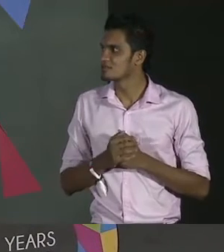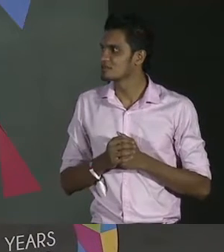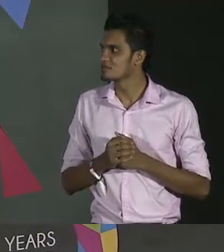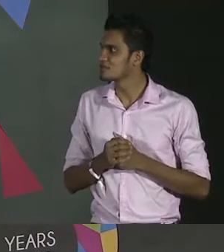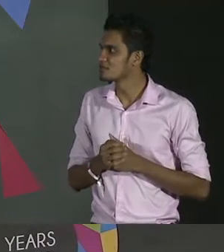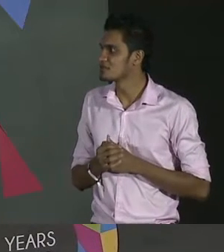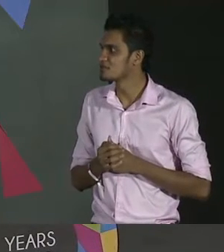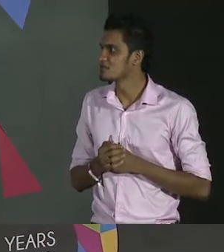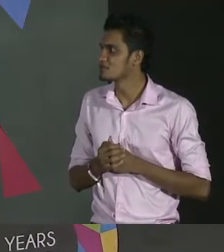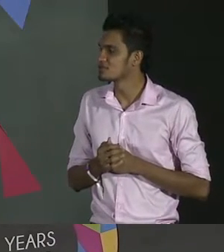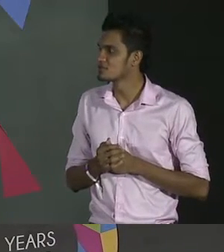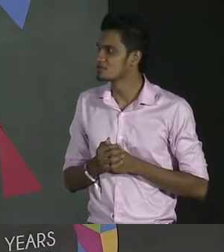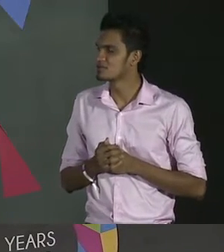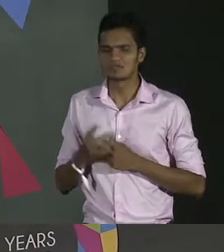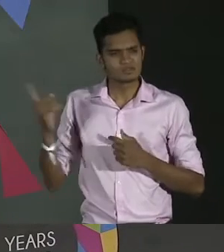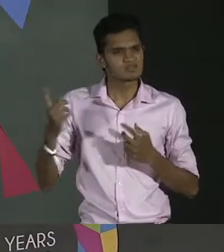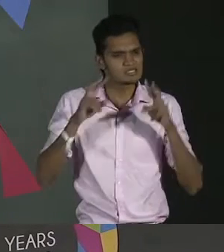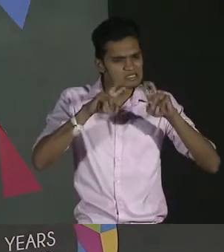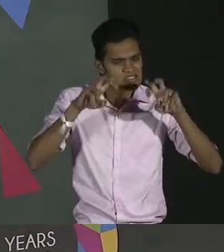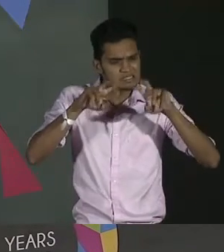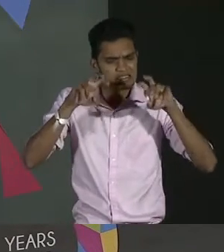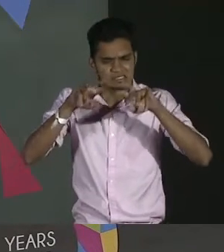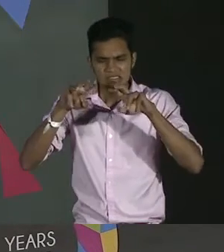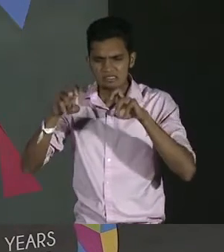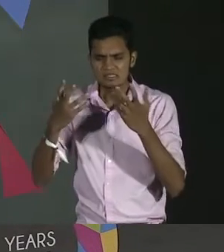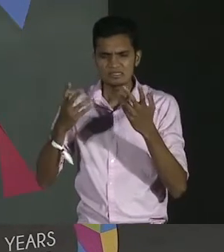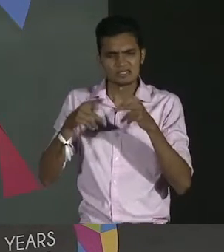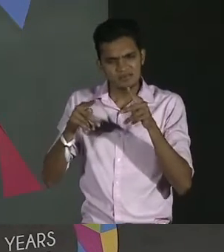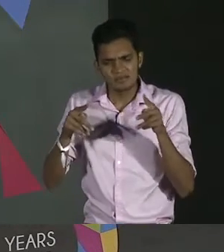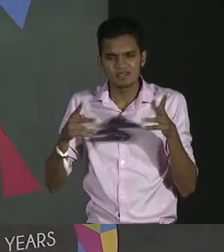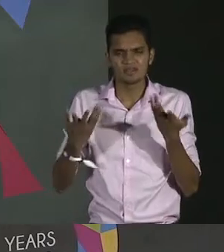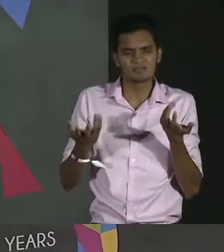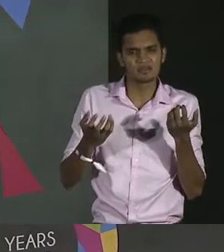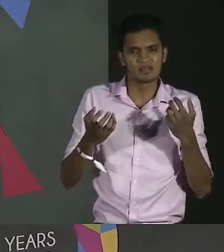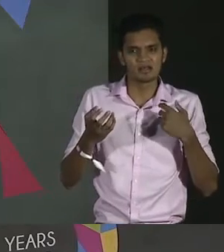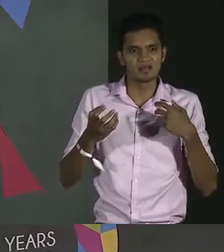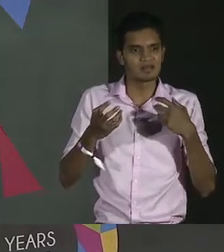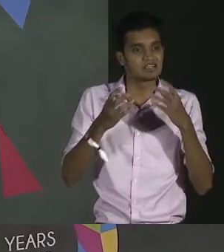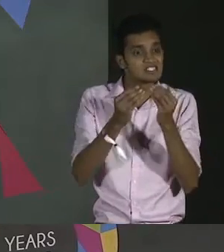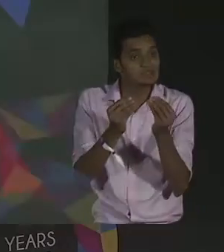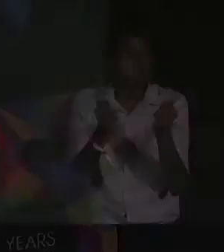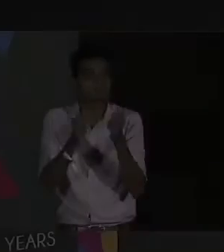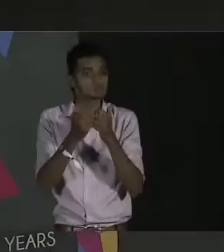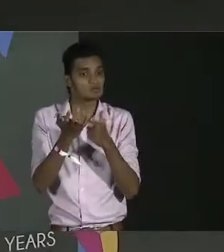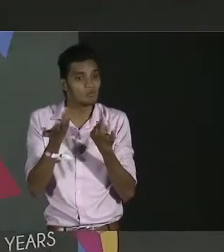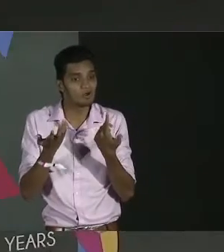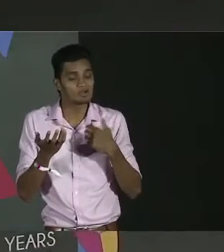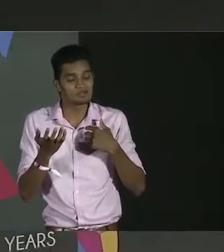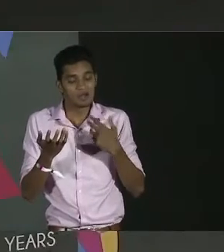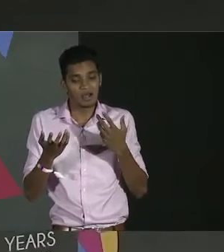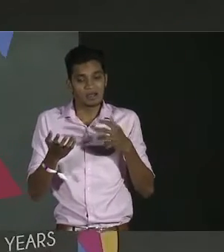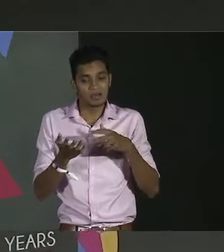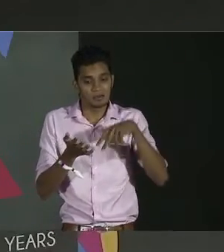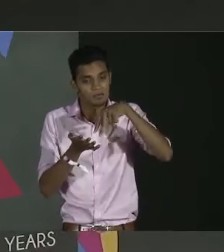from surgical options that I had to making arrangements at home to make it more suitable for me to setting goals for my